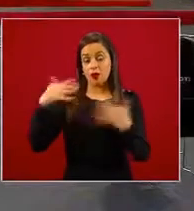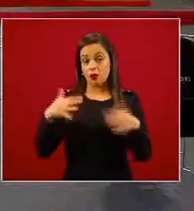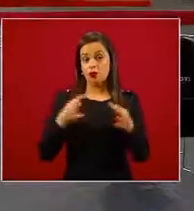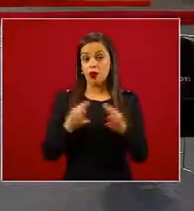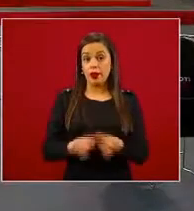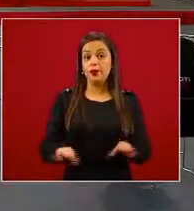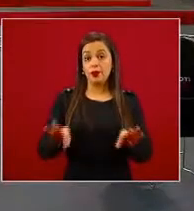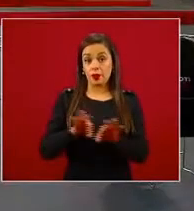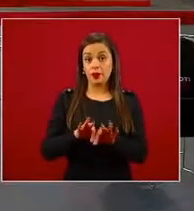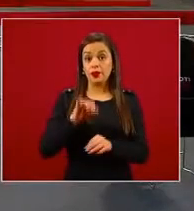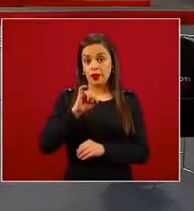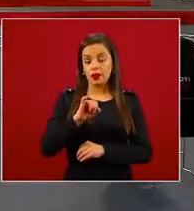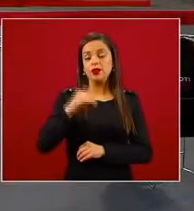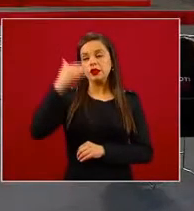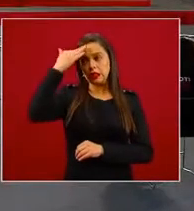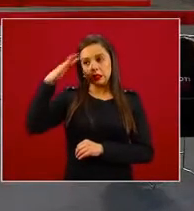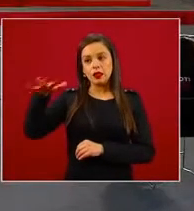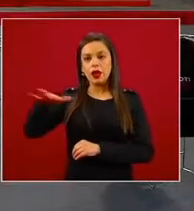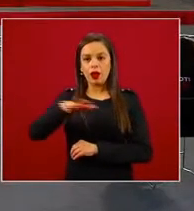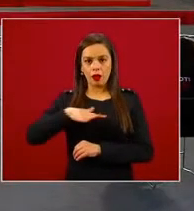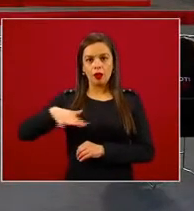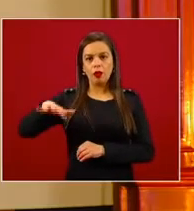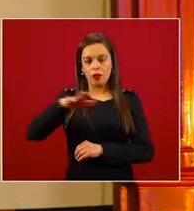aside from the fact that these two states are the